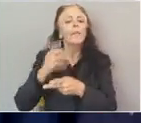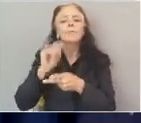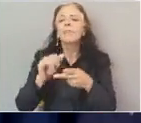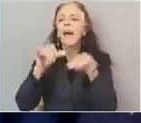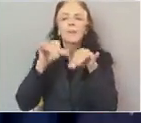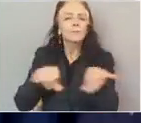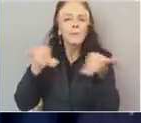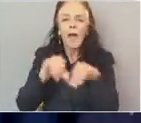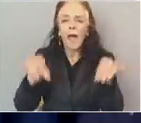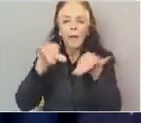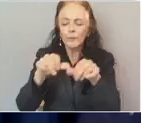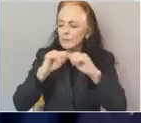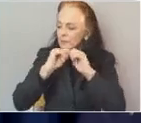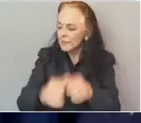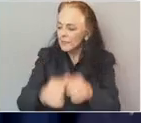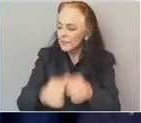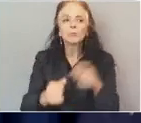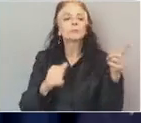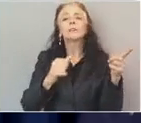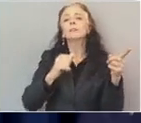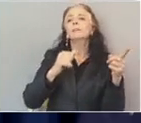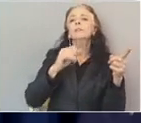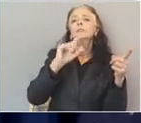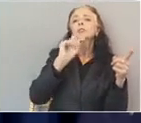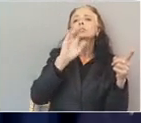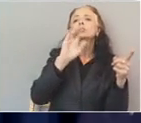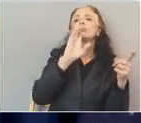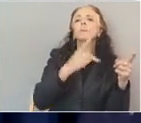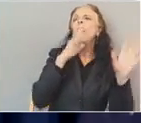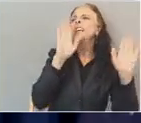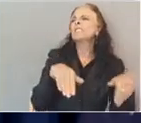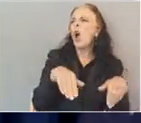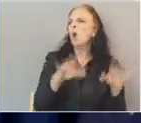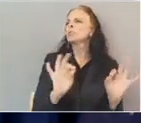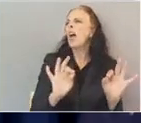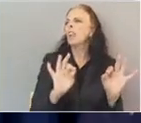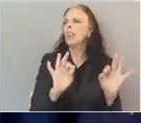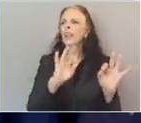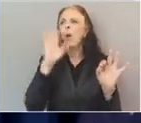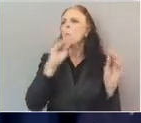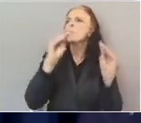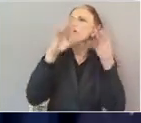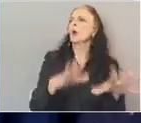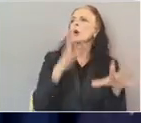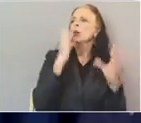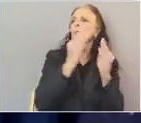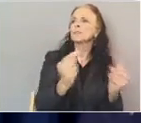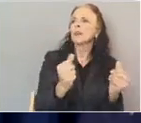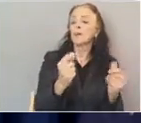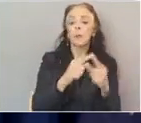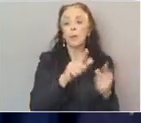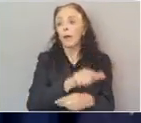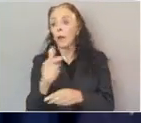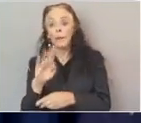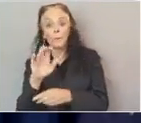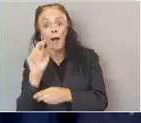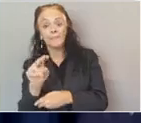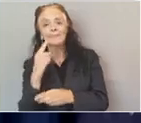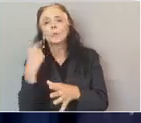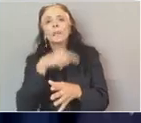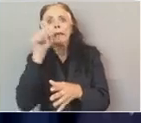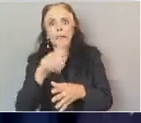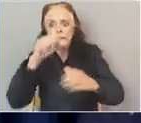disappear, that a, quote, miracle is coming. Joe Biden saying we need a plan, a